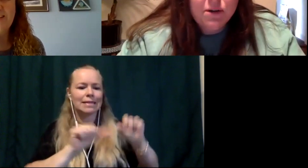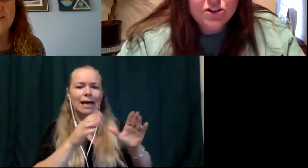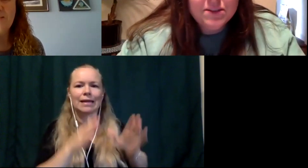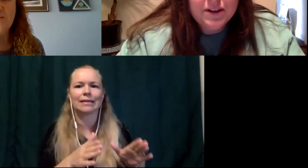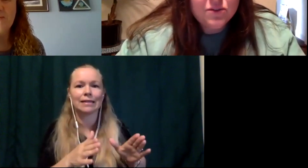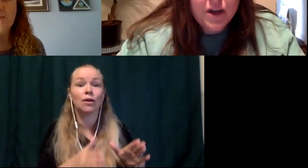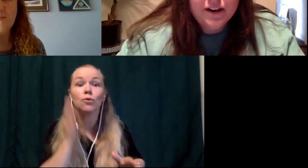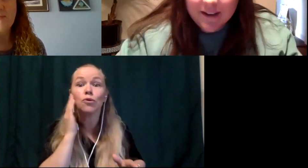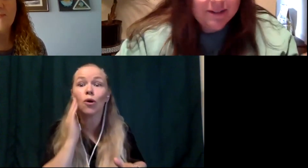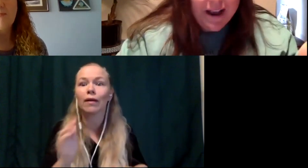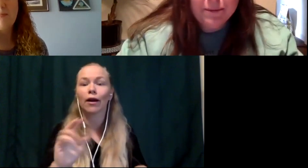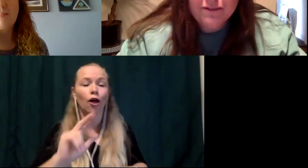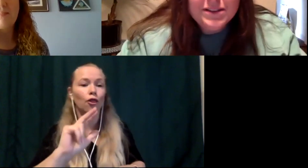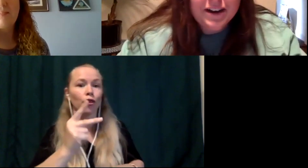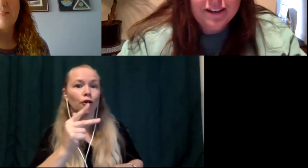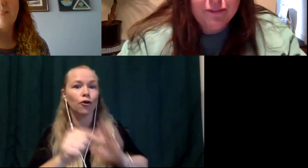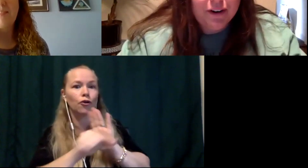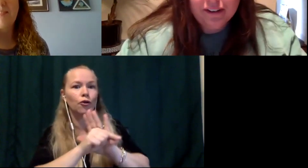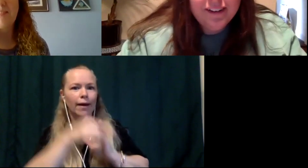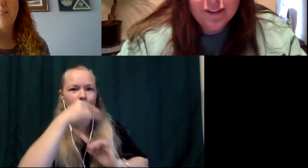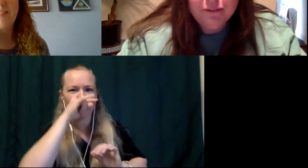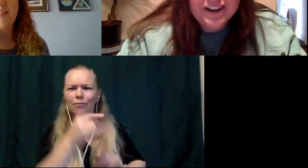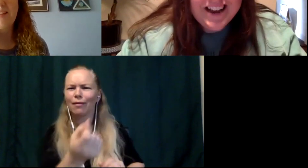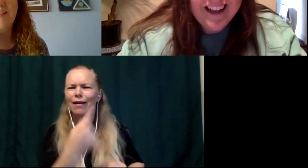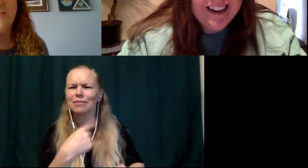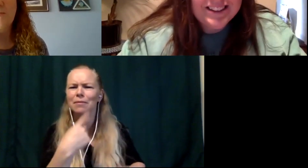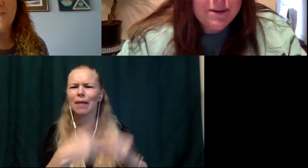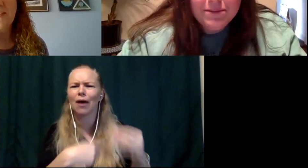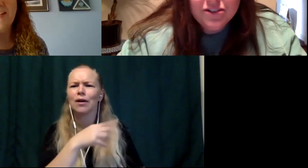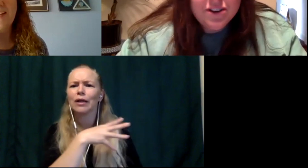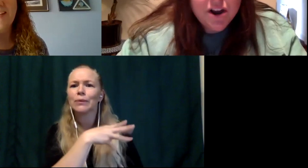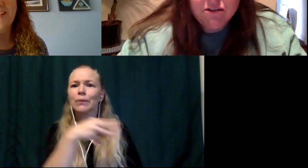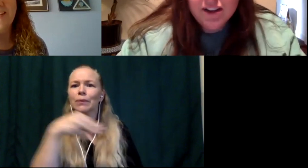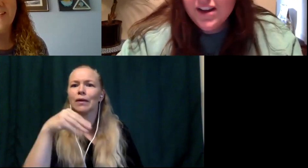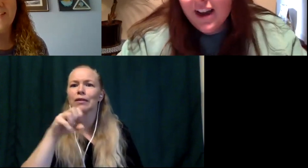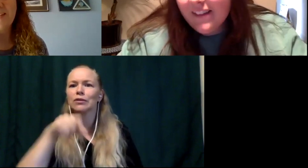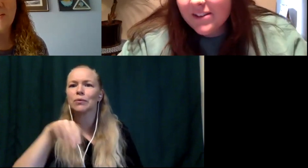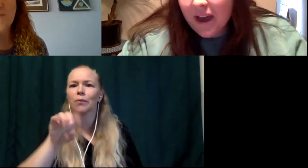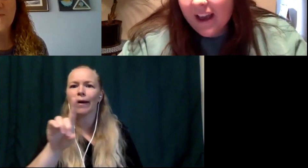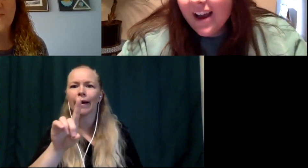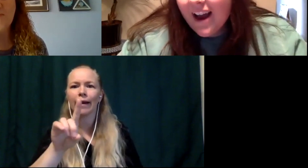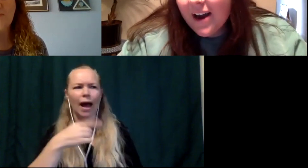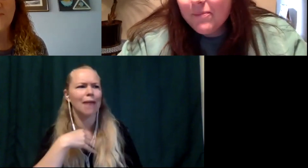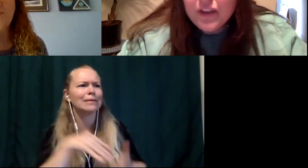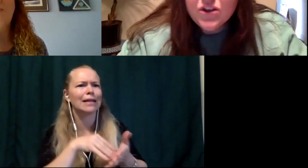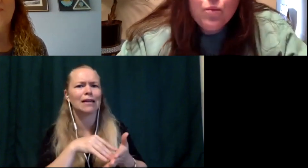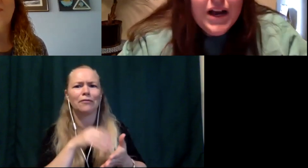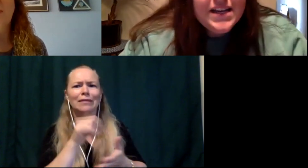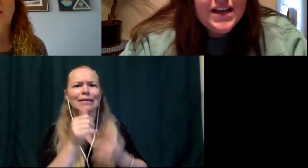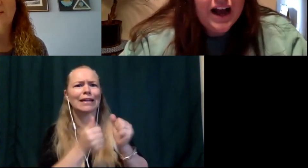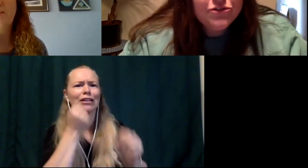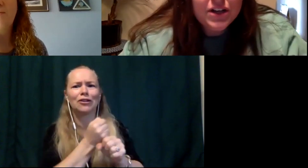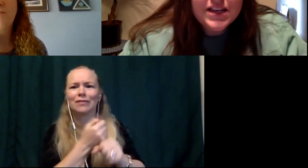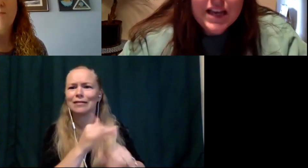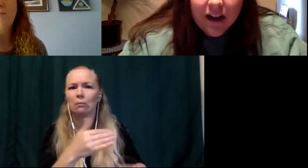ask me questions about squid, an animal I've been studying for over a decade, and sometimes I just don't know, and yeah. That's okay. So what